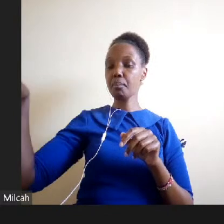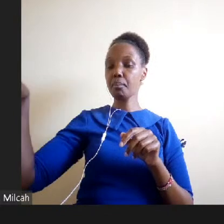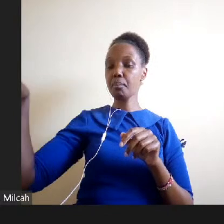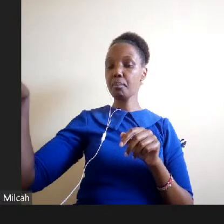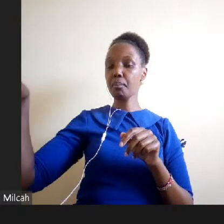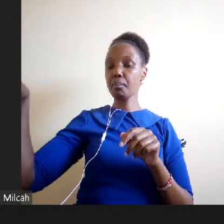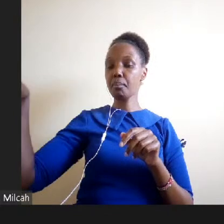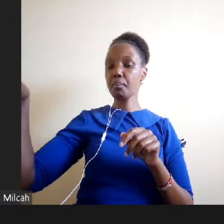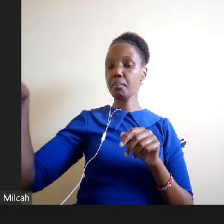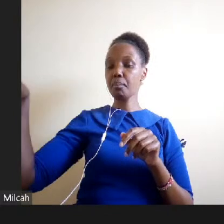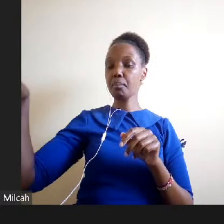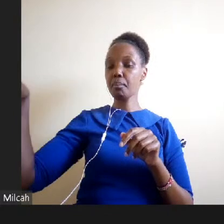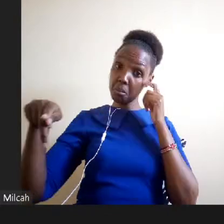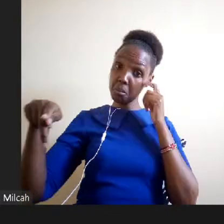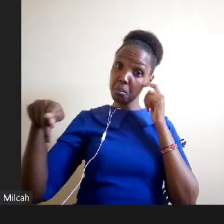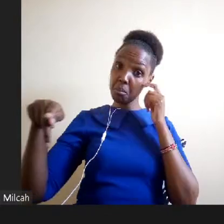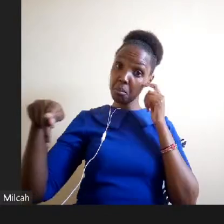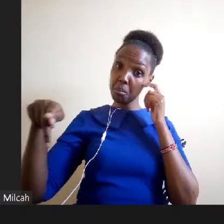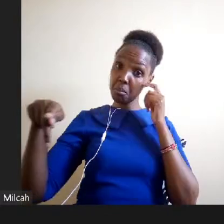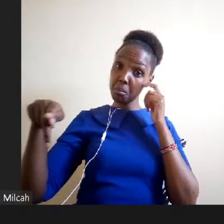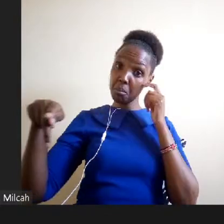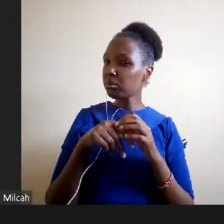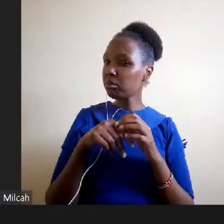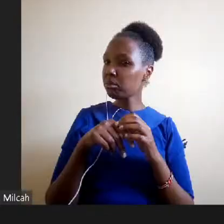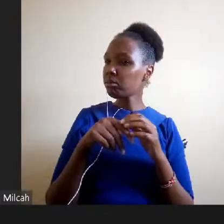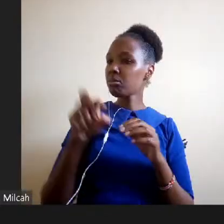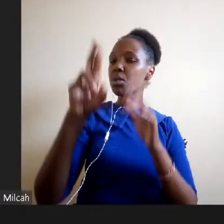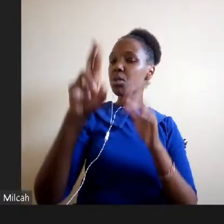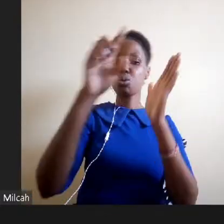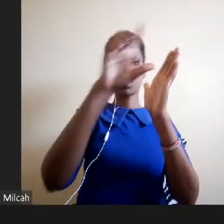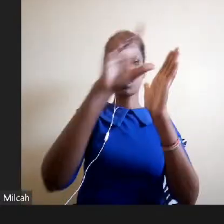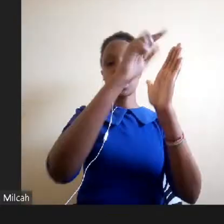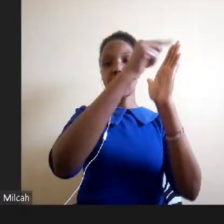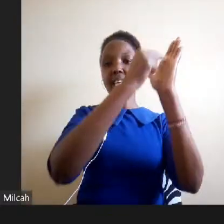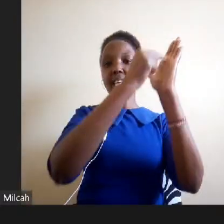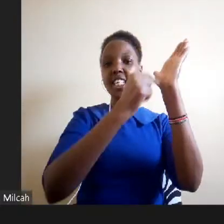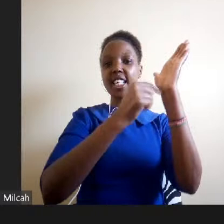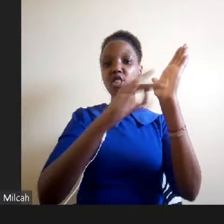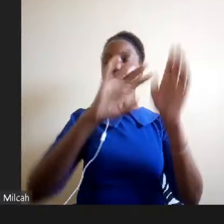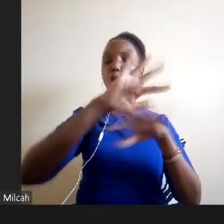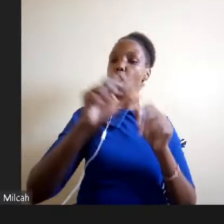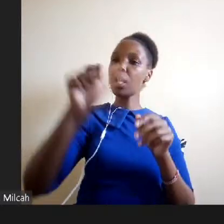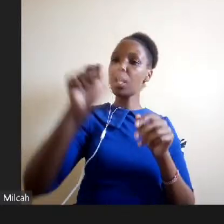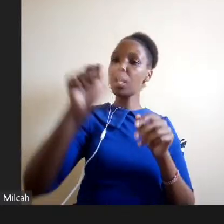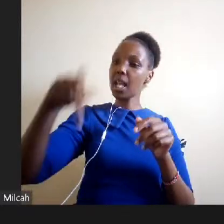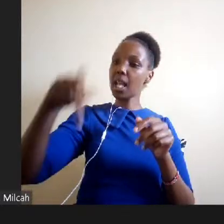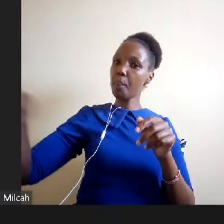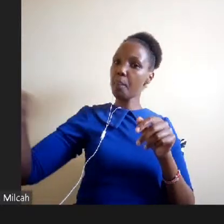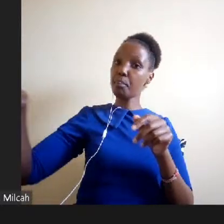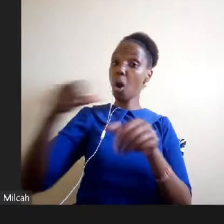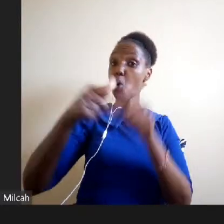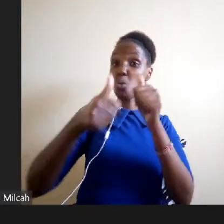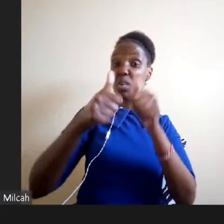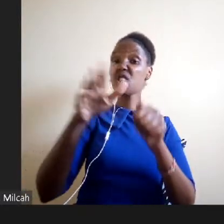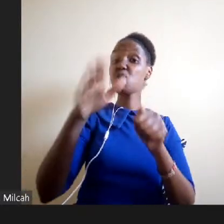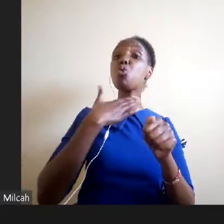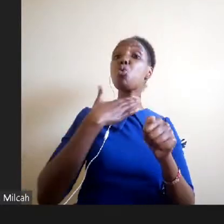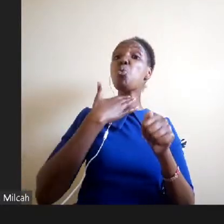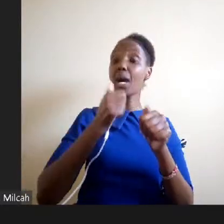You will then see a list of all the apps installed on your child's device, and you are able to click into the app and block